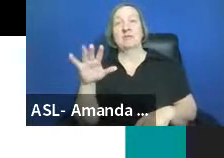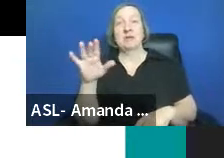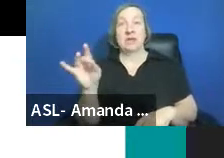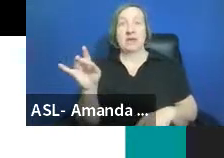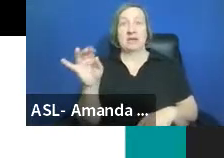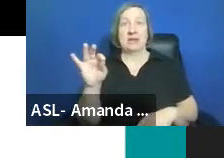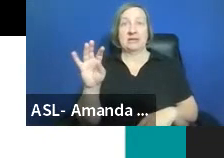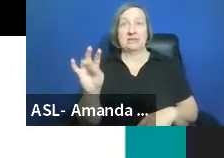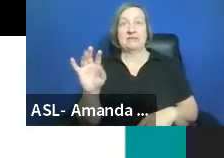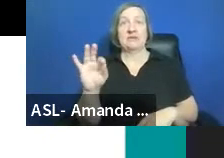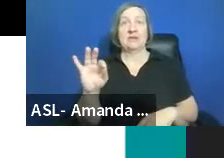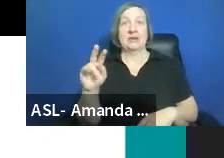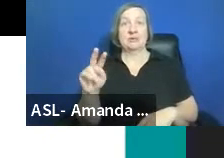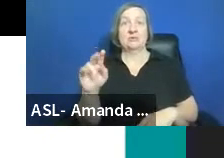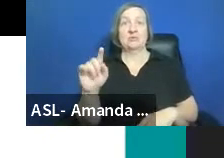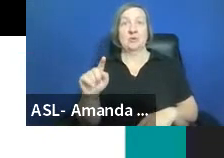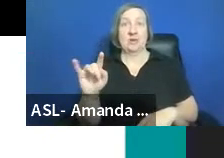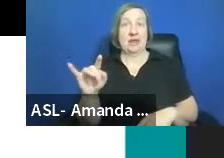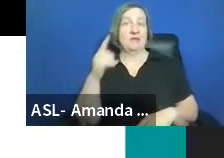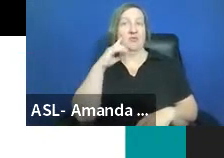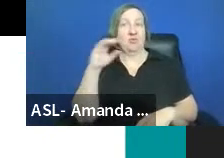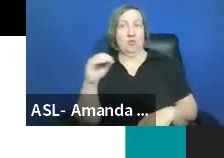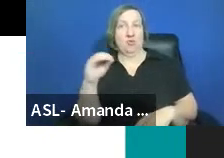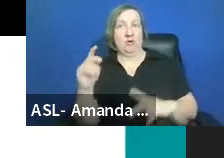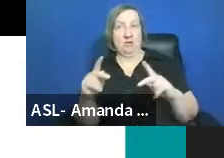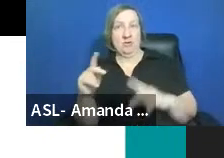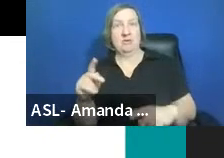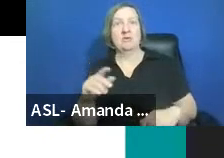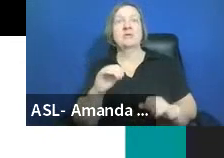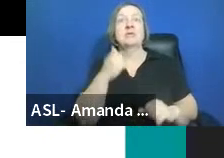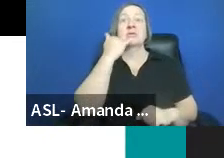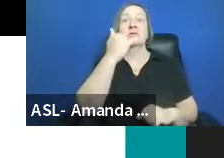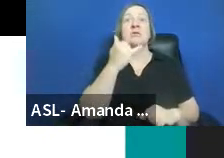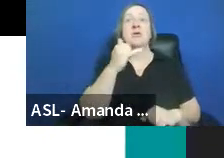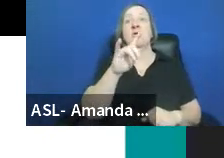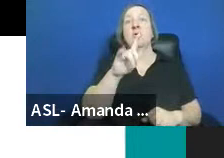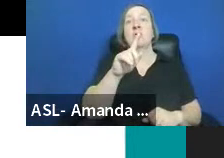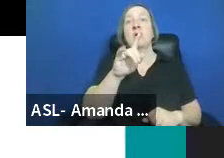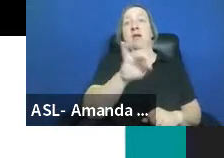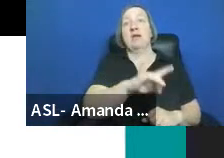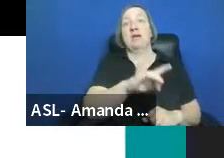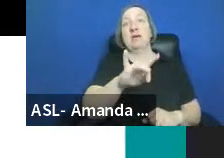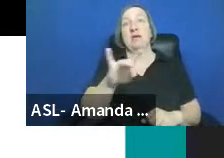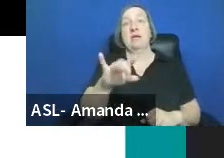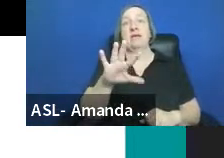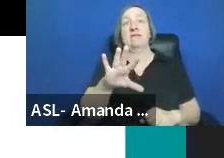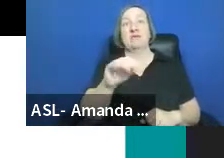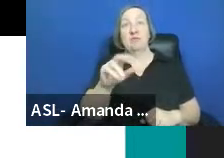503-897-9218 for Oregonians. Or you may also dial our 800 number,